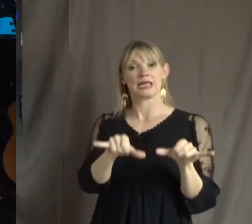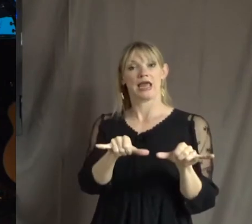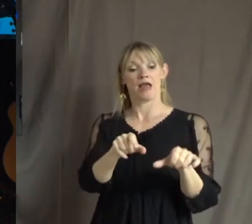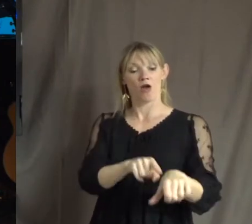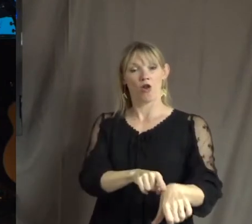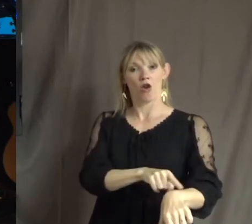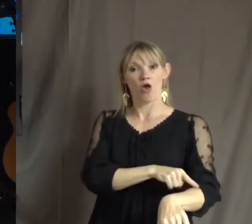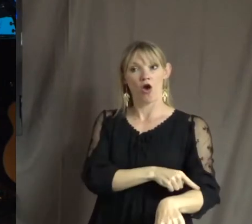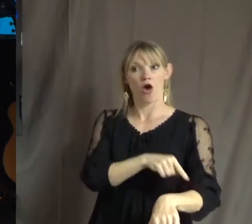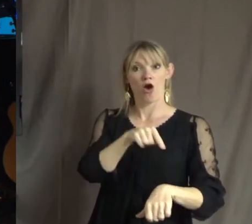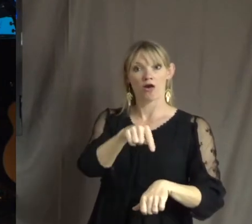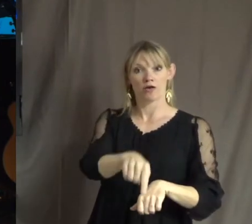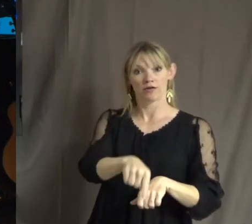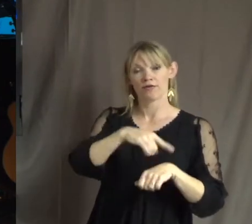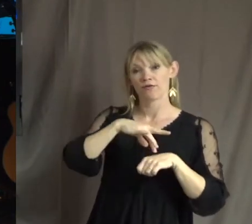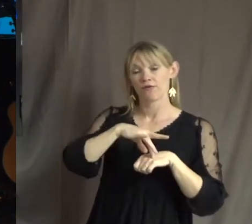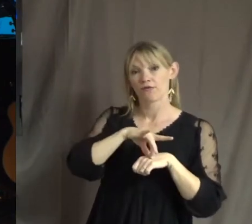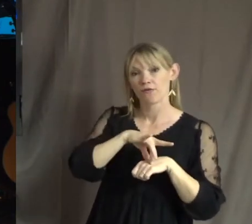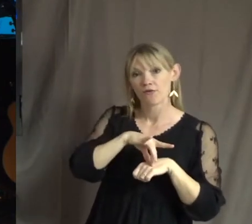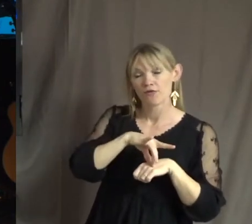on this plane of existence,